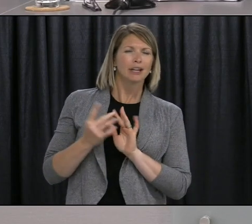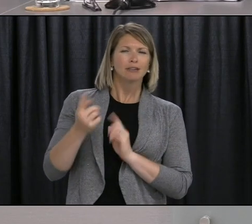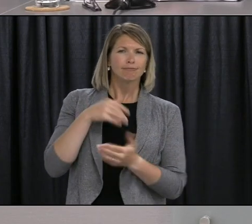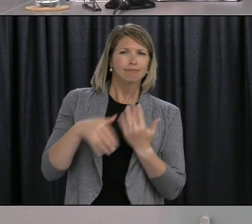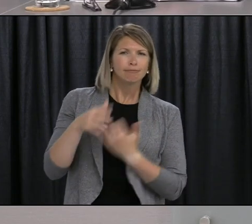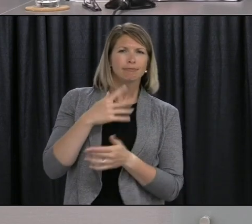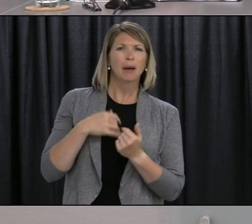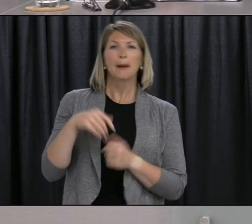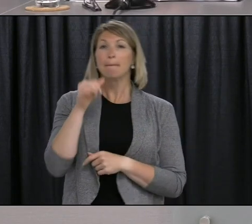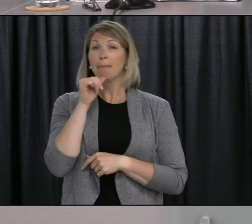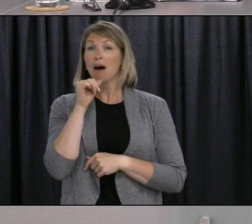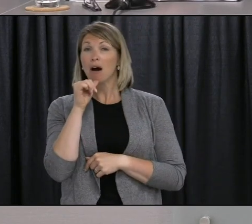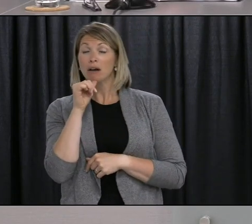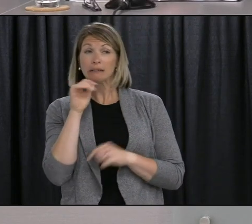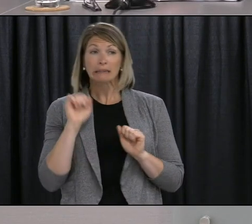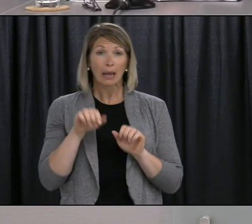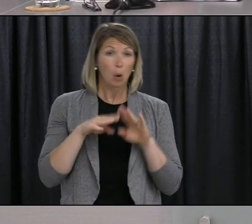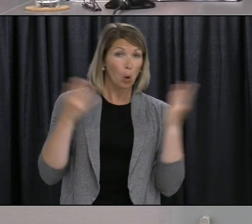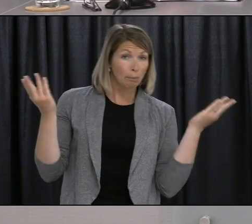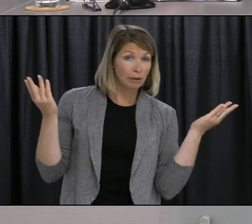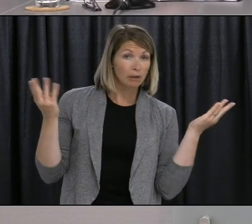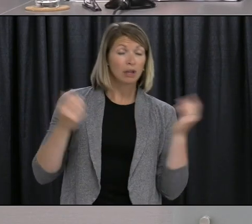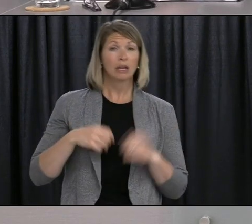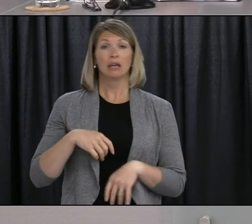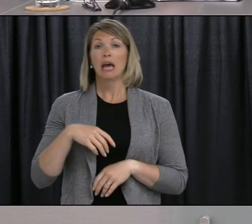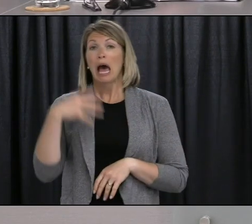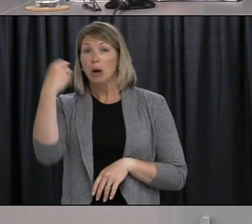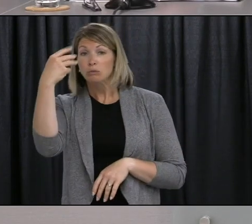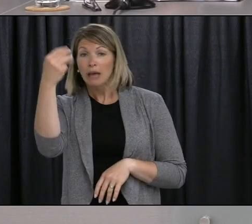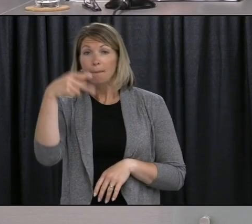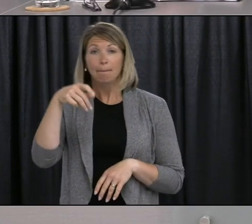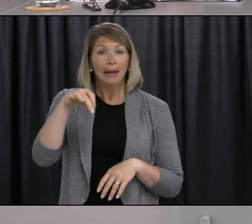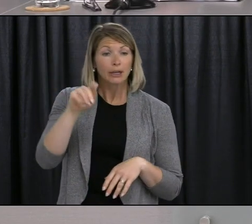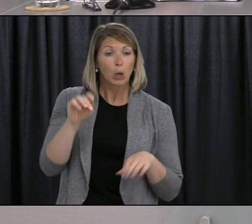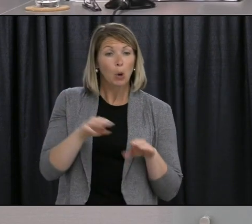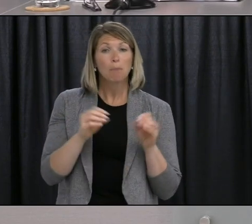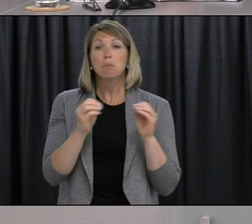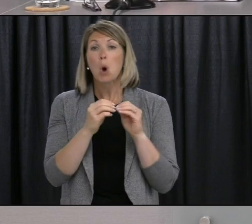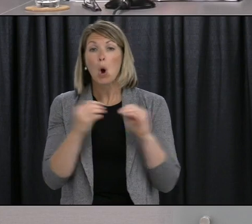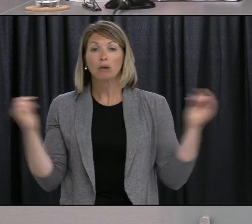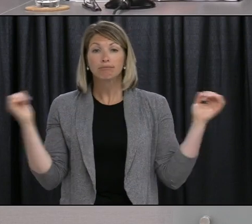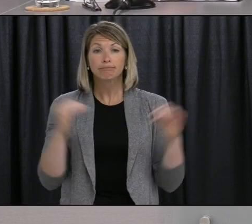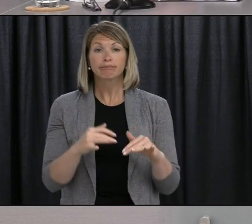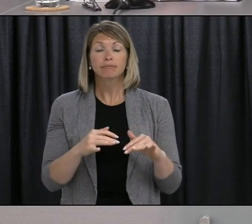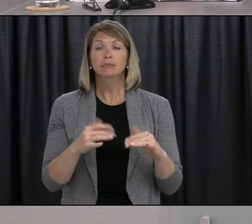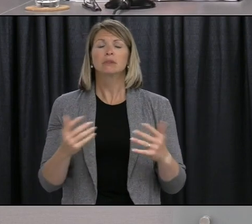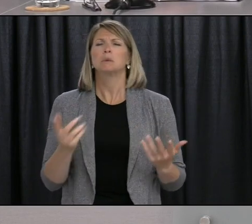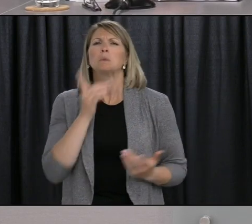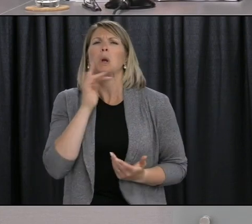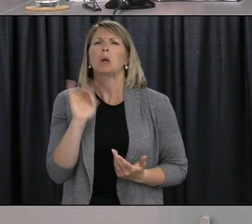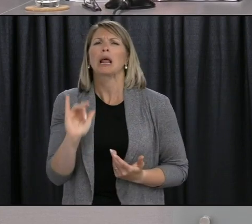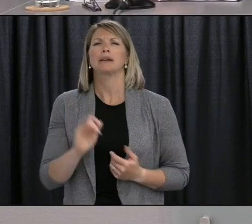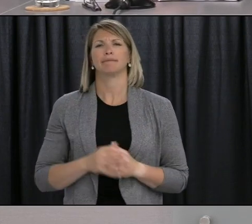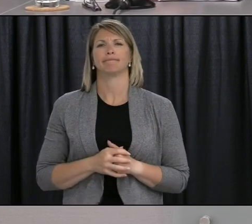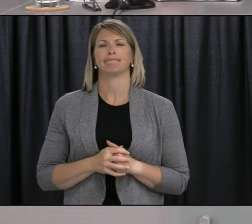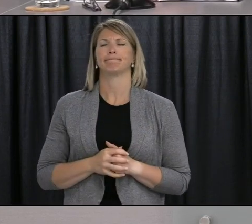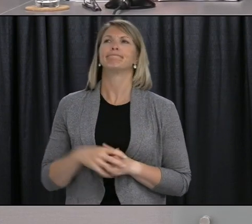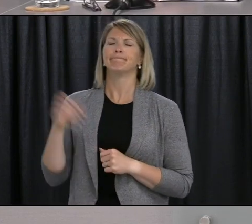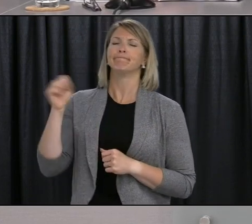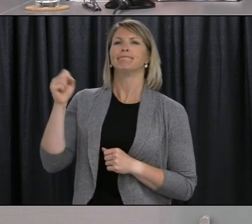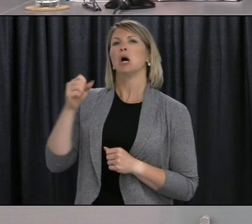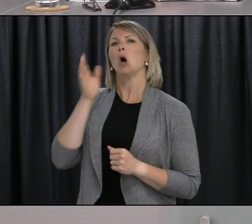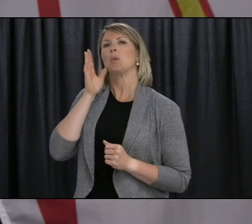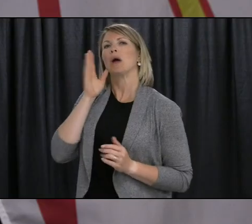go out the window, not only inside of those places, but outside them as well? So there'll certainly be guidelines as to how that can